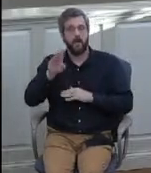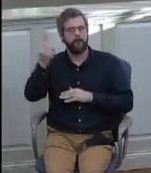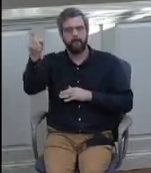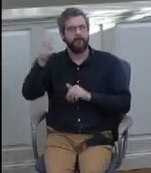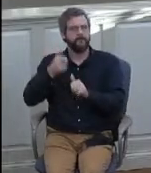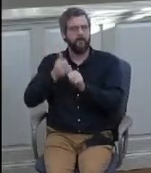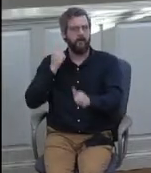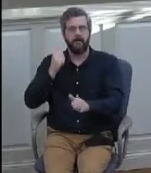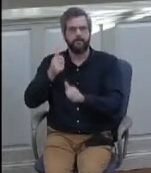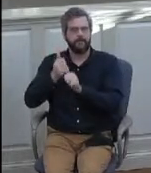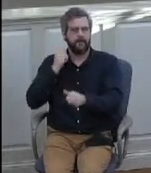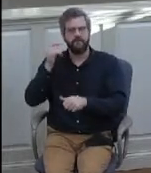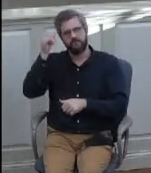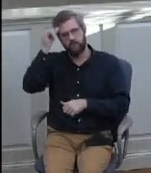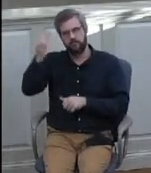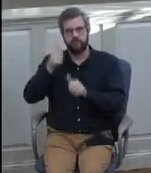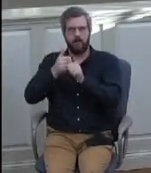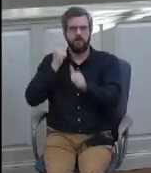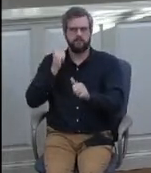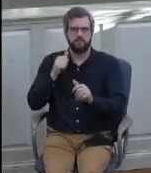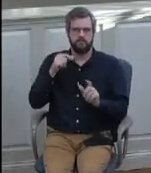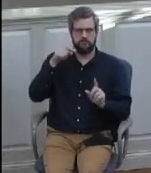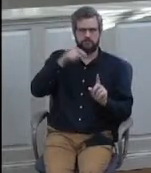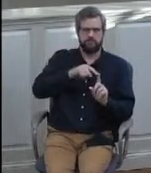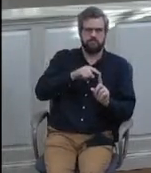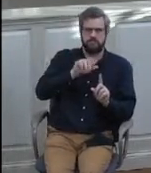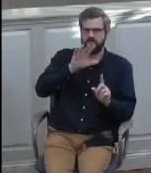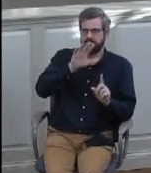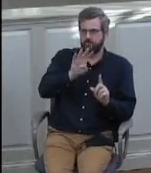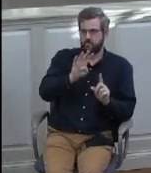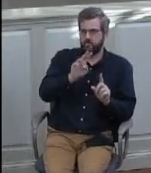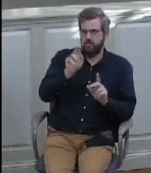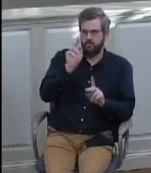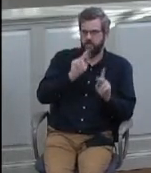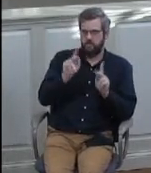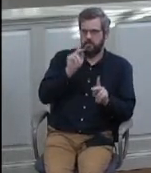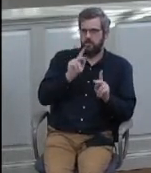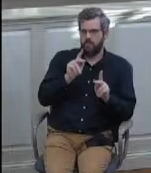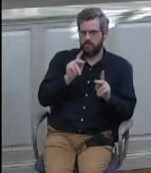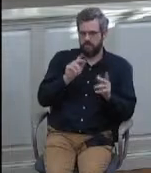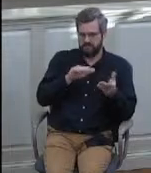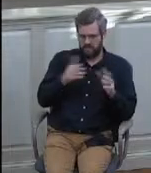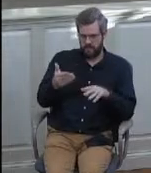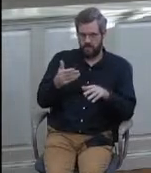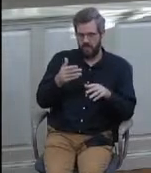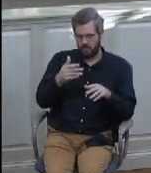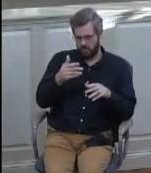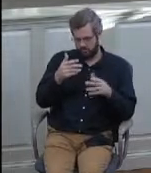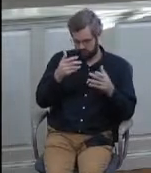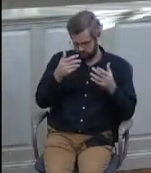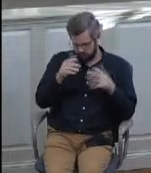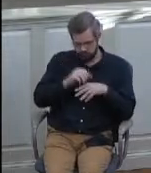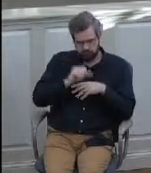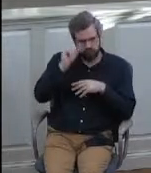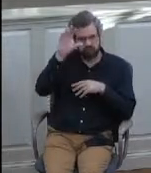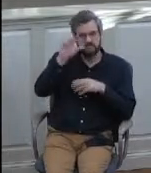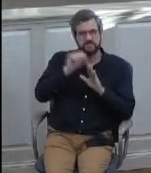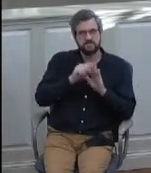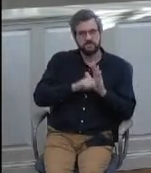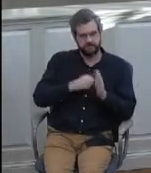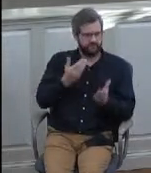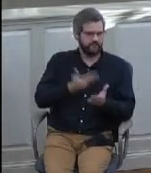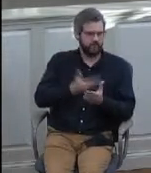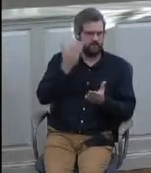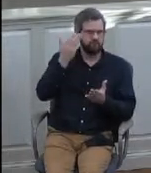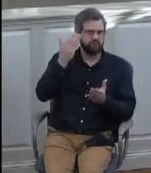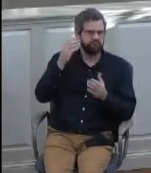forever going to be behind. I think that's just what it is. But that's 54 that have been sent up to the state that have been verified they were COVID, or